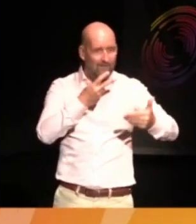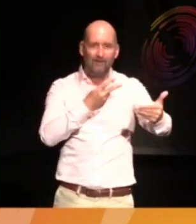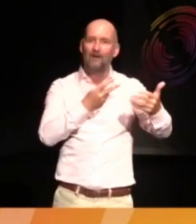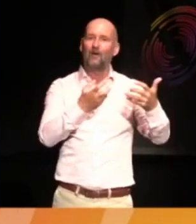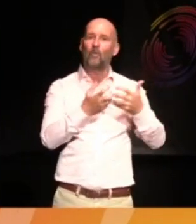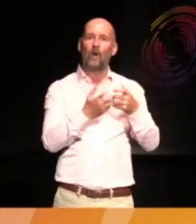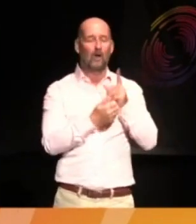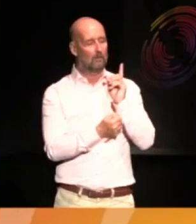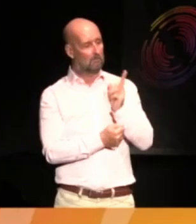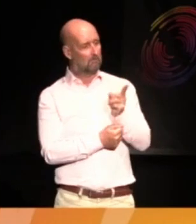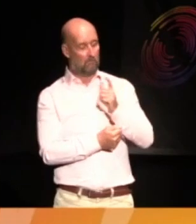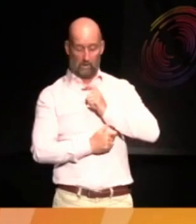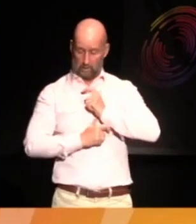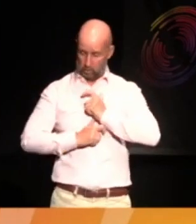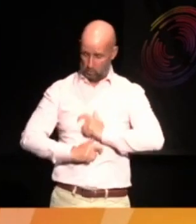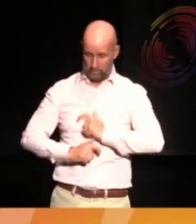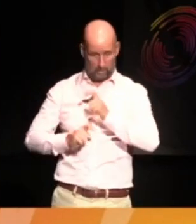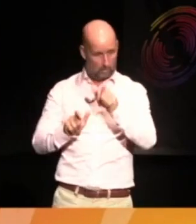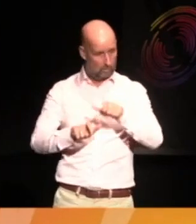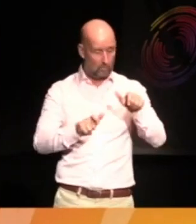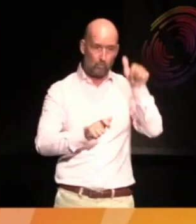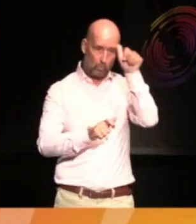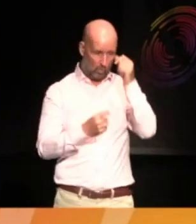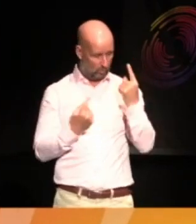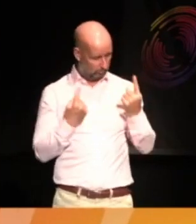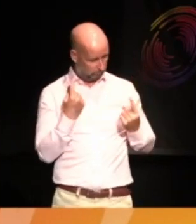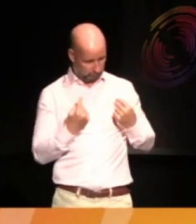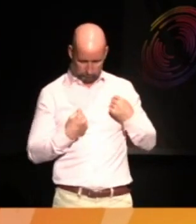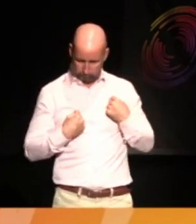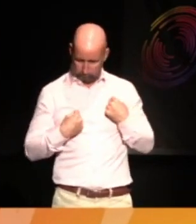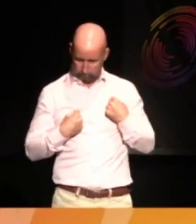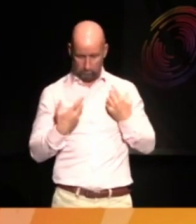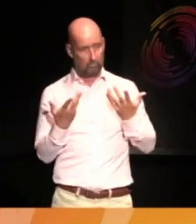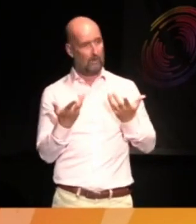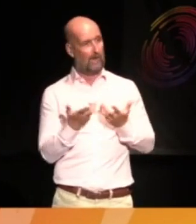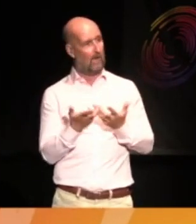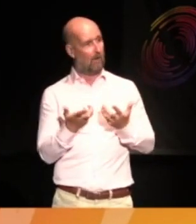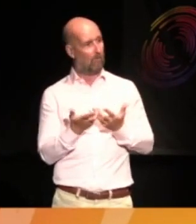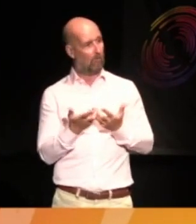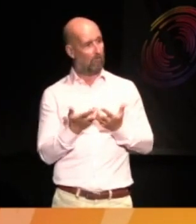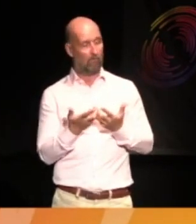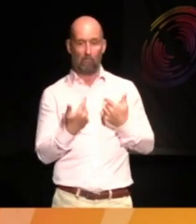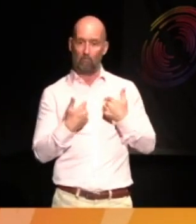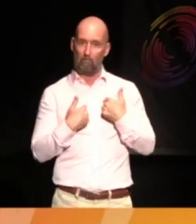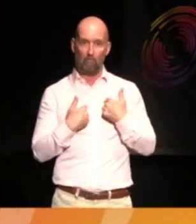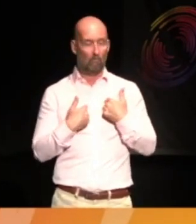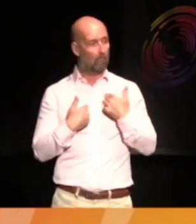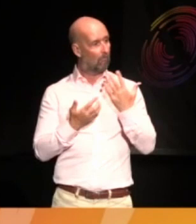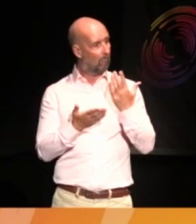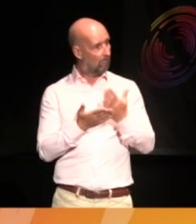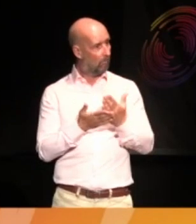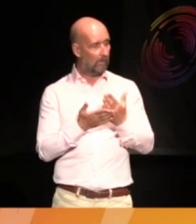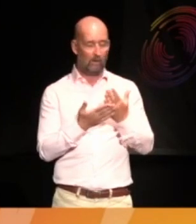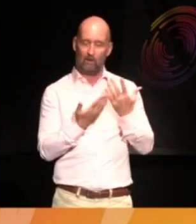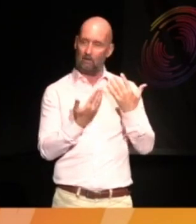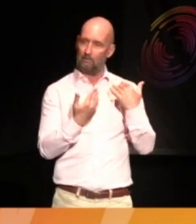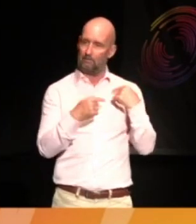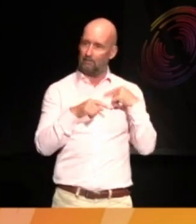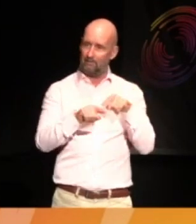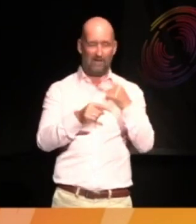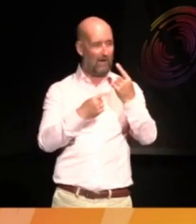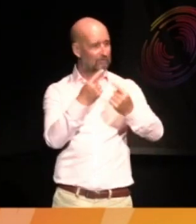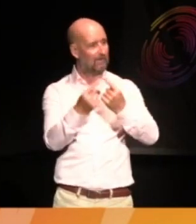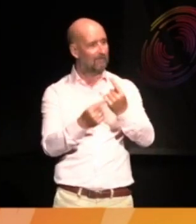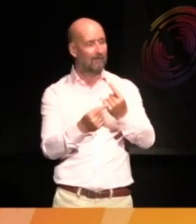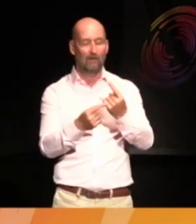and concerned us as human beings to know ourselves and how we are often chasing after ourselves, and the magic